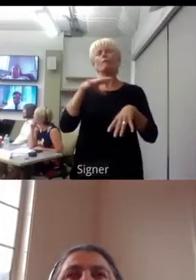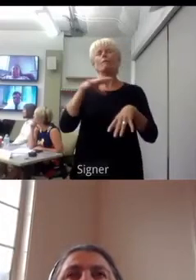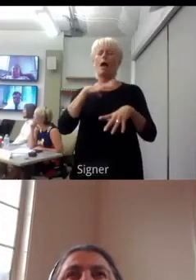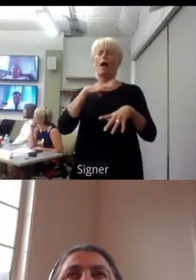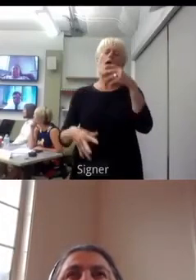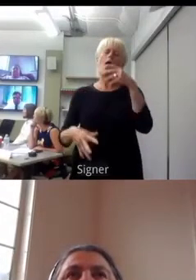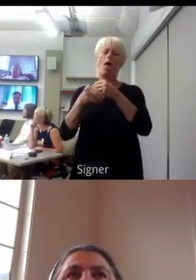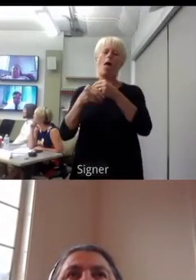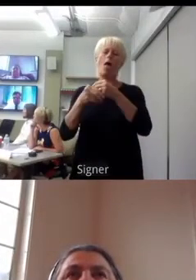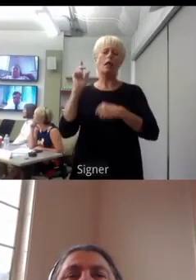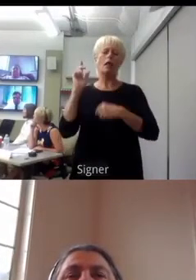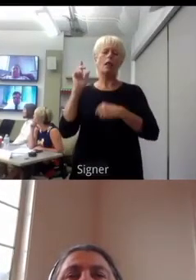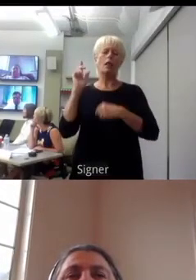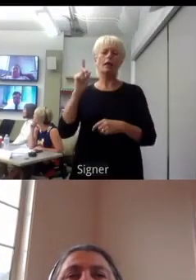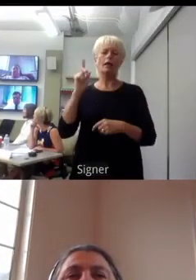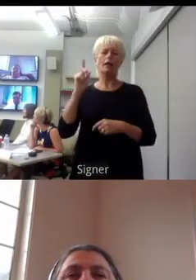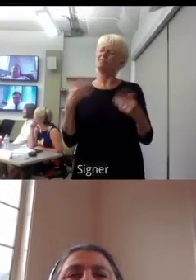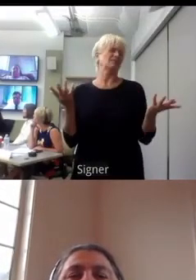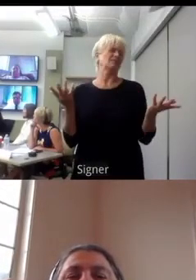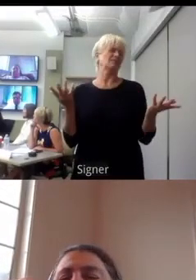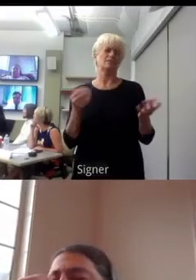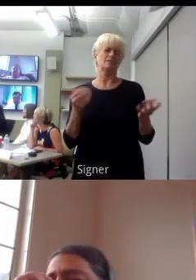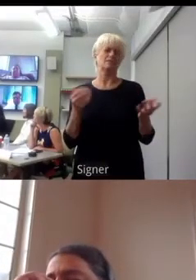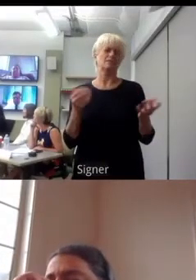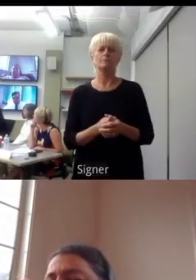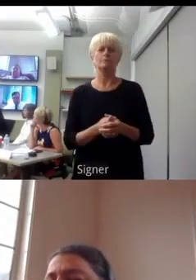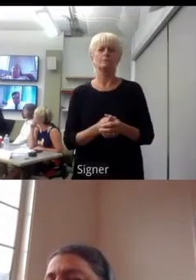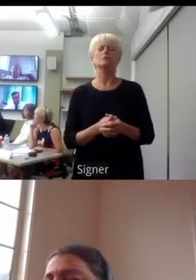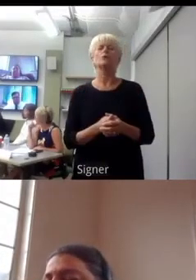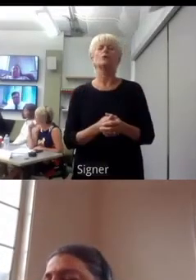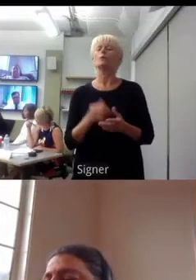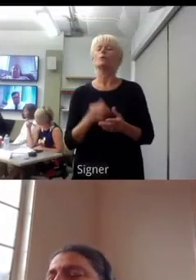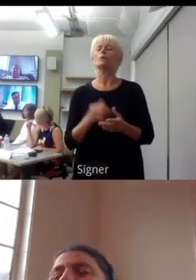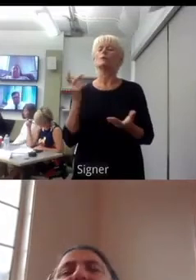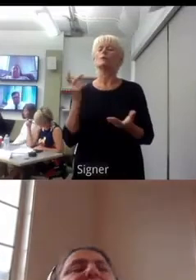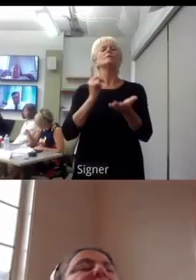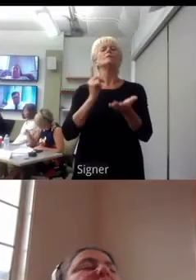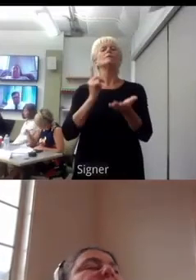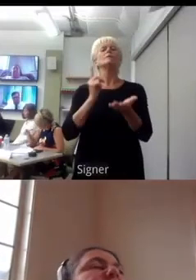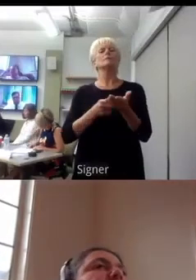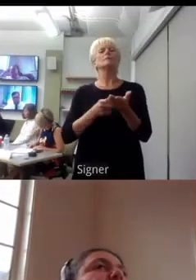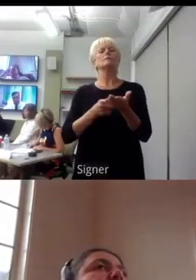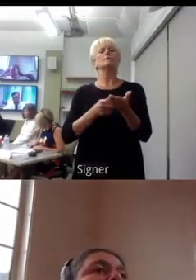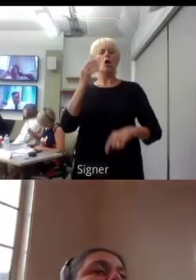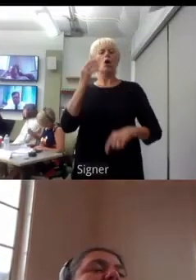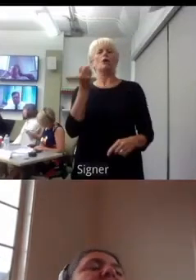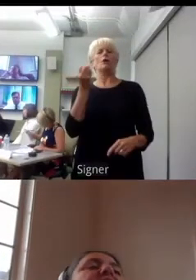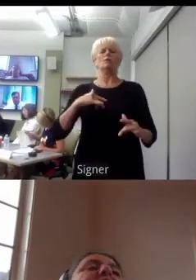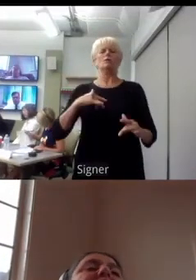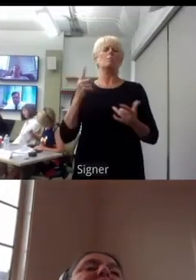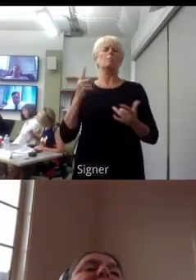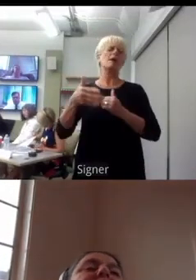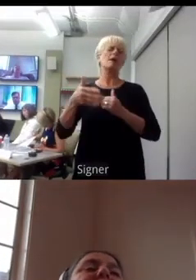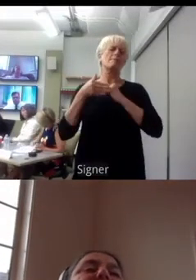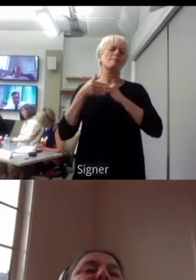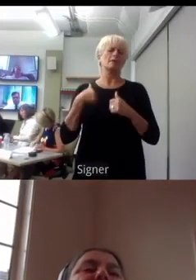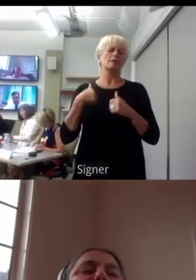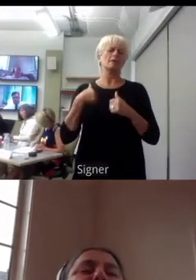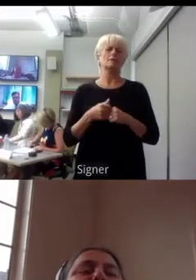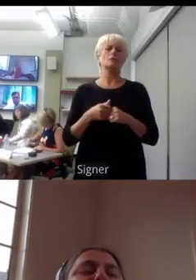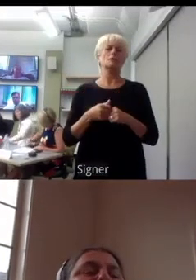about where we're at in Ontario, if you could help me. We have the Ontario Building Code, and it was updated again